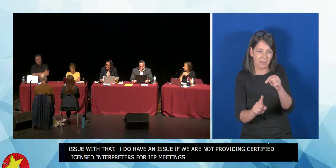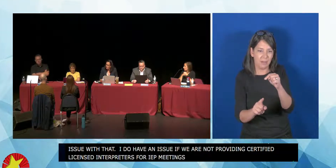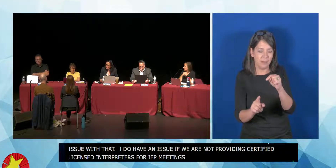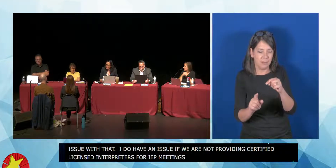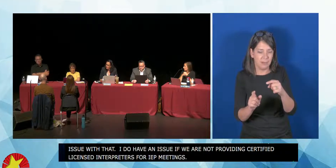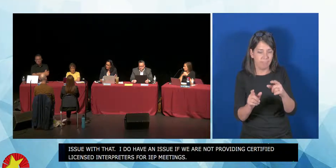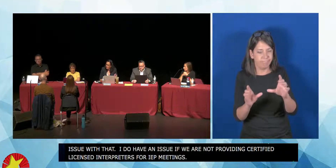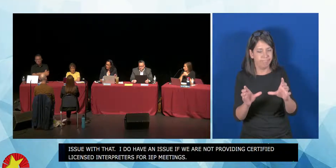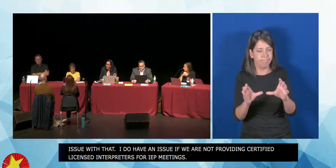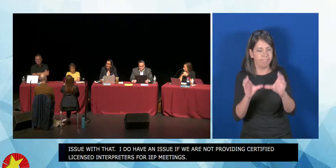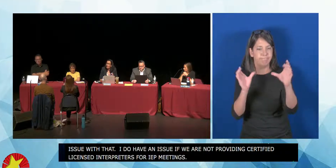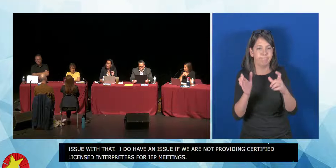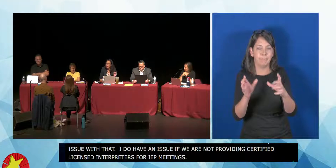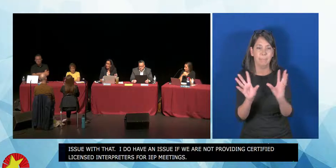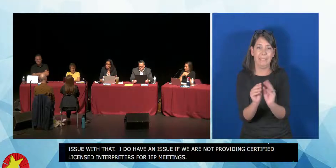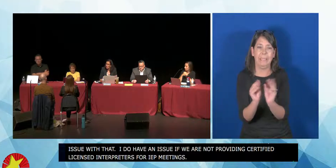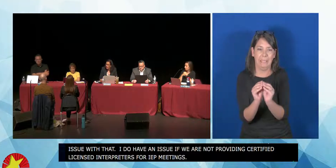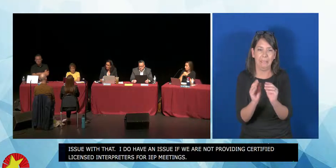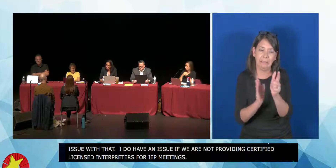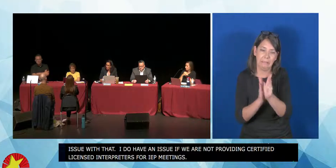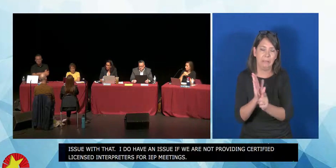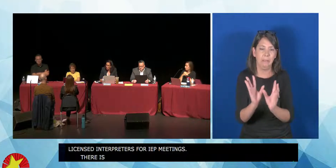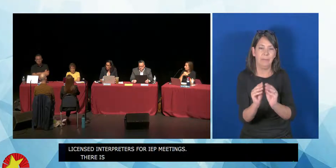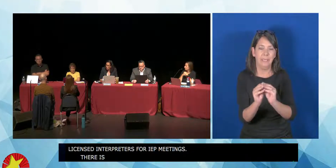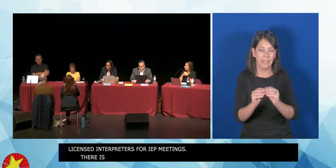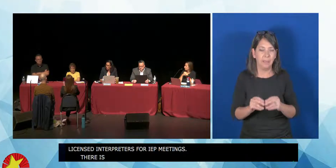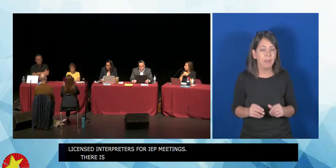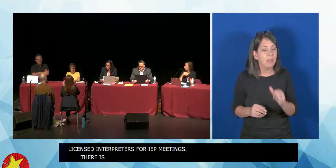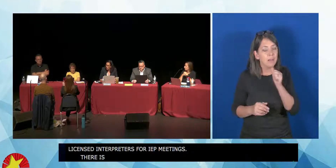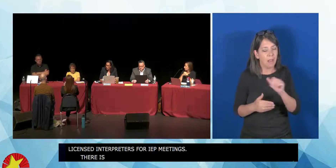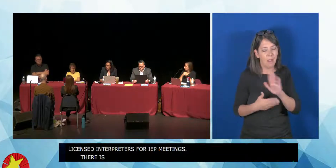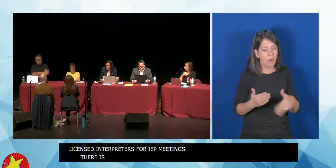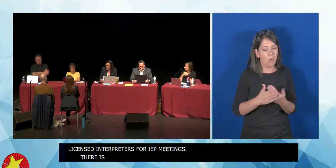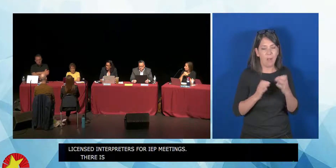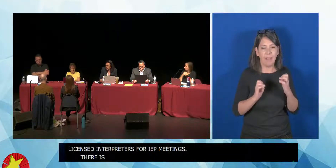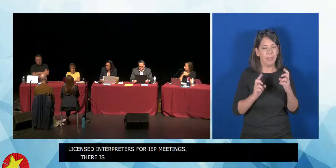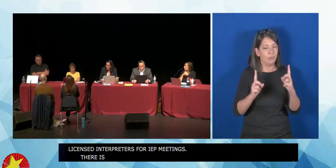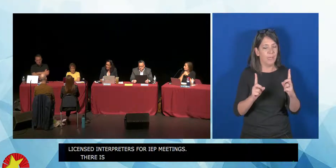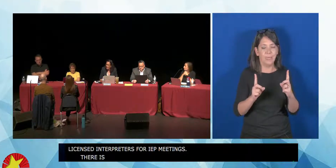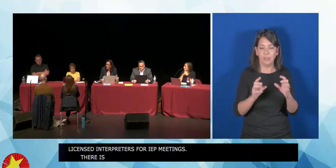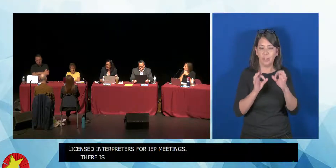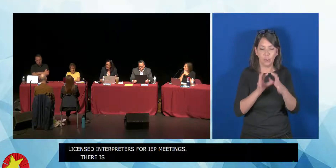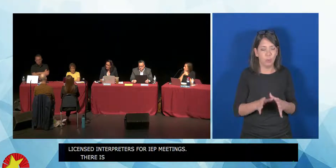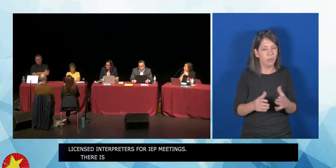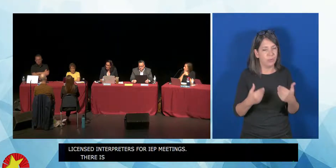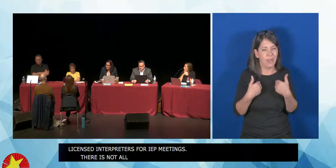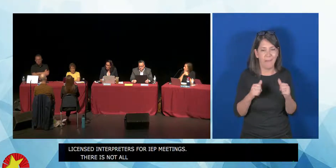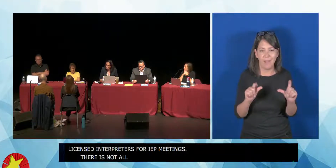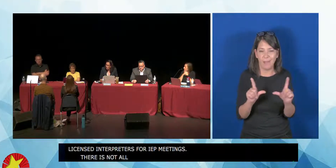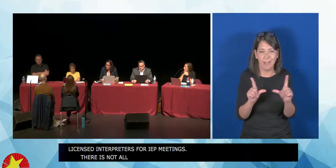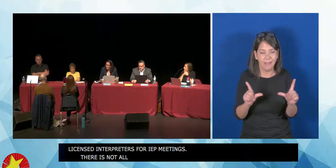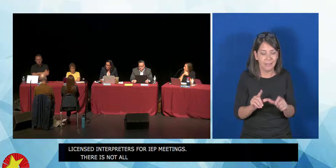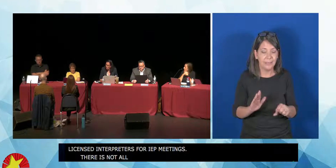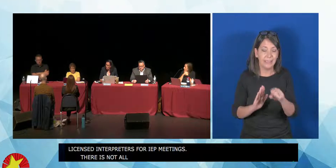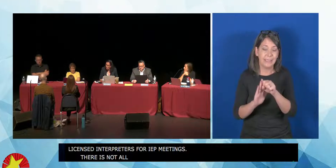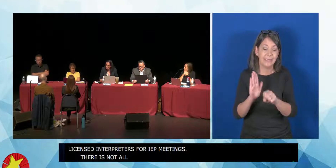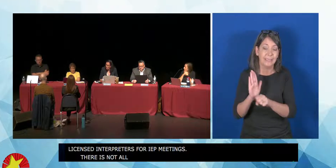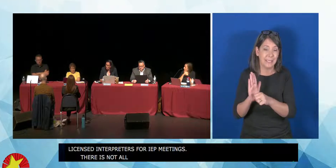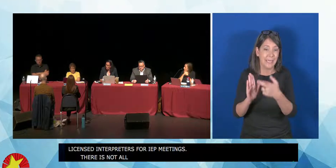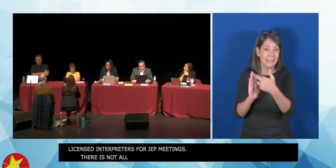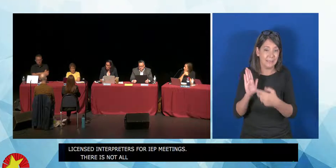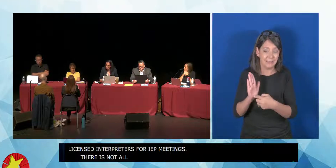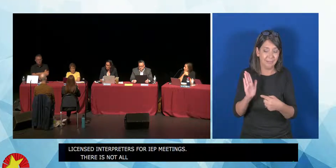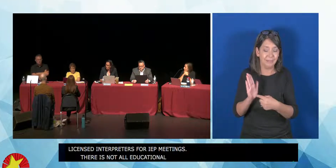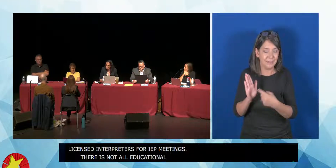There is, not all educational interpreters are certified and licensed, and state statute requires a